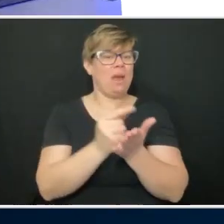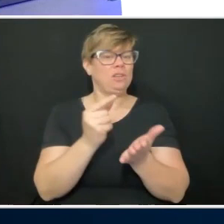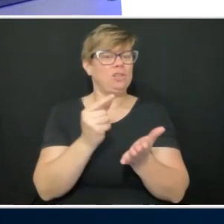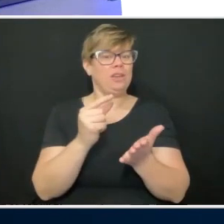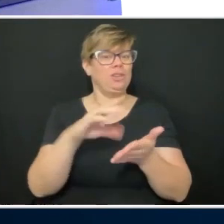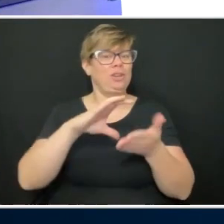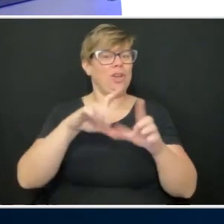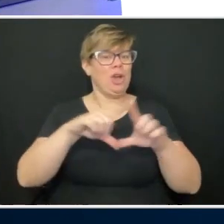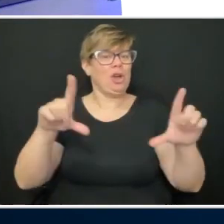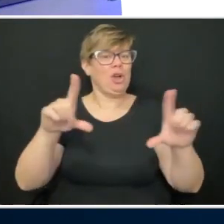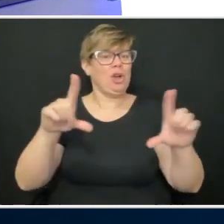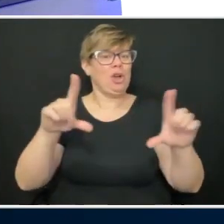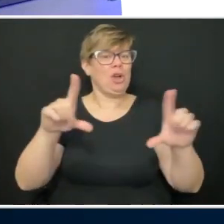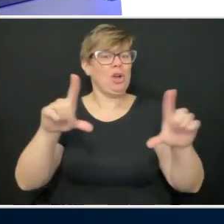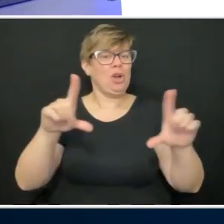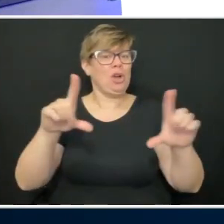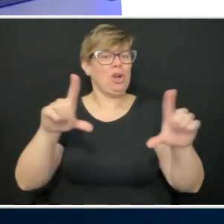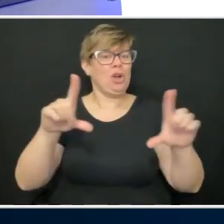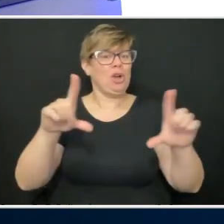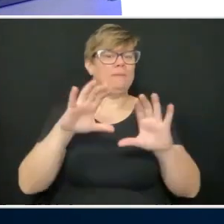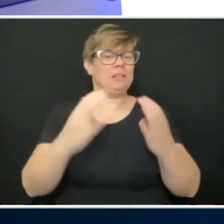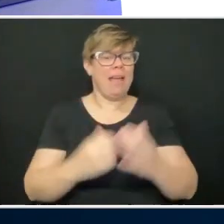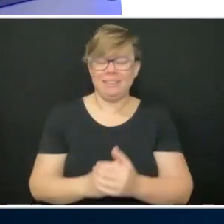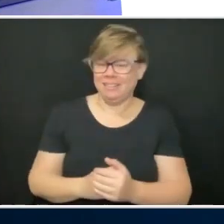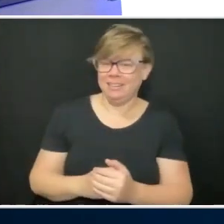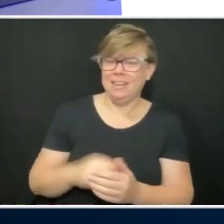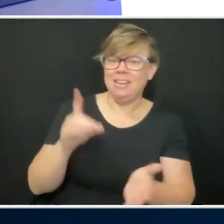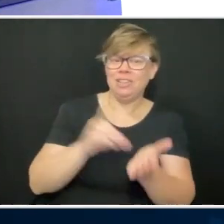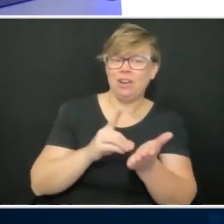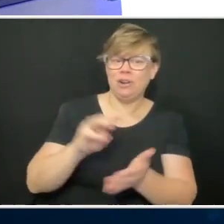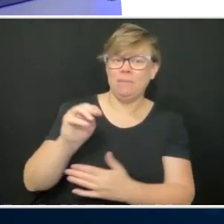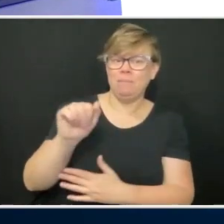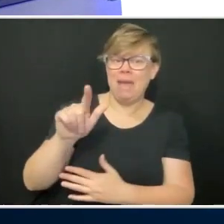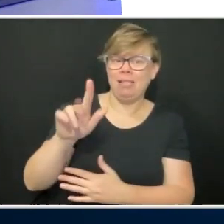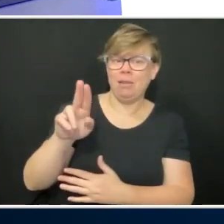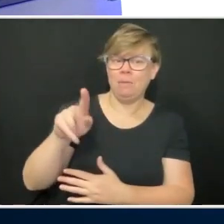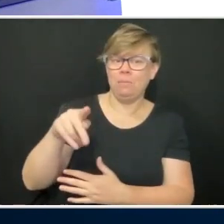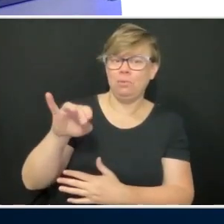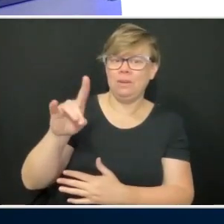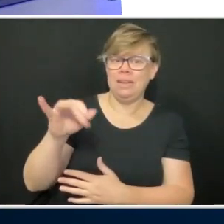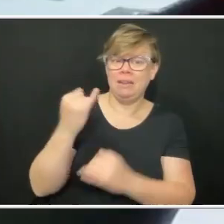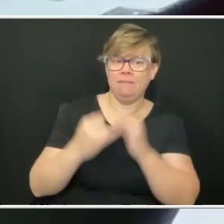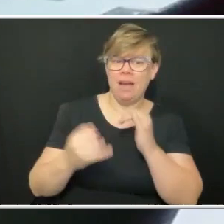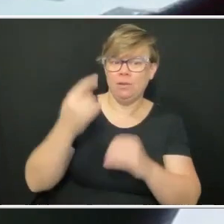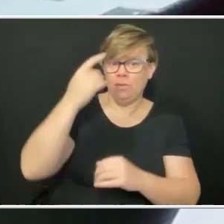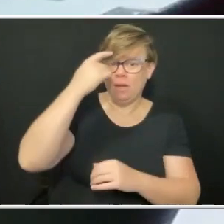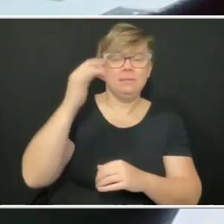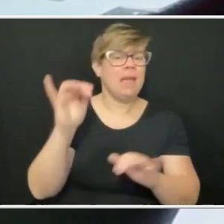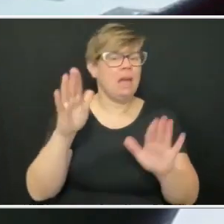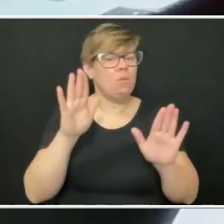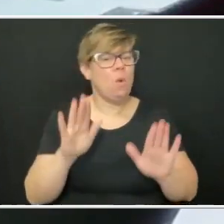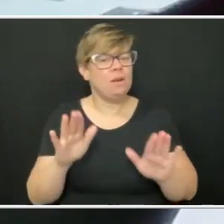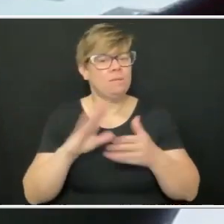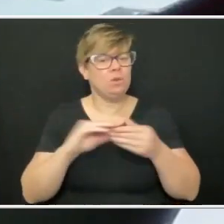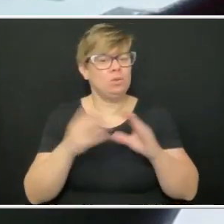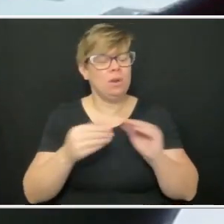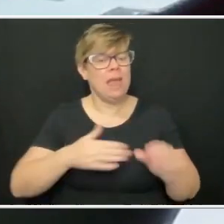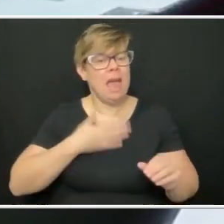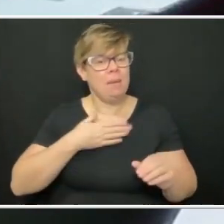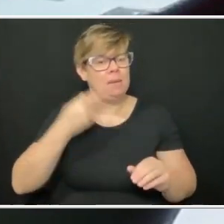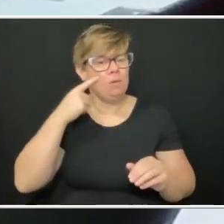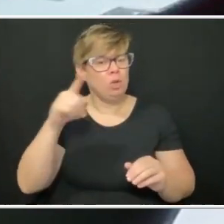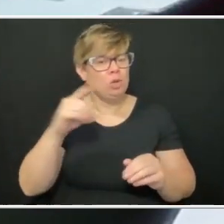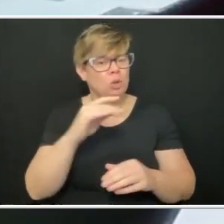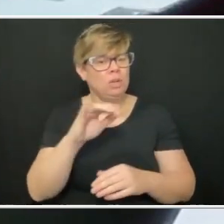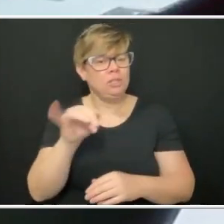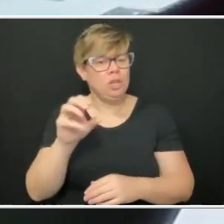class. Love it. Love it. Dr. Mullapudi, final thoughts from you today. Yeah, great story. I'm so happy for you, Jessica